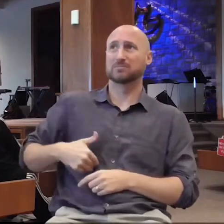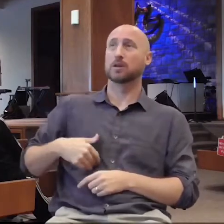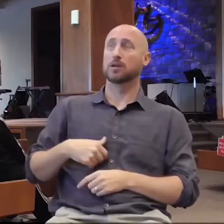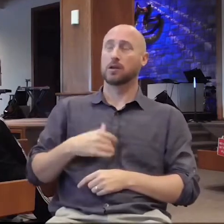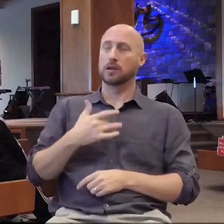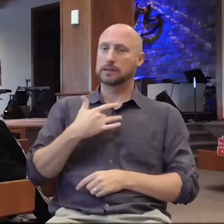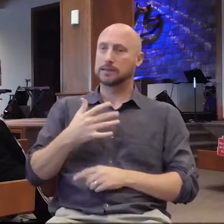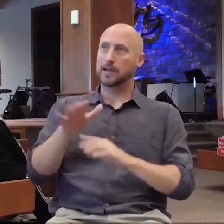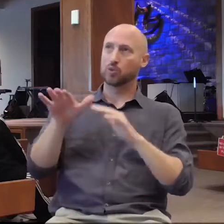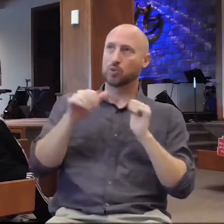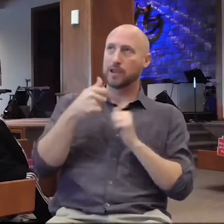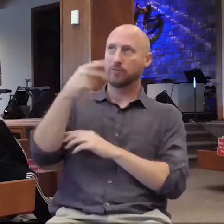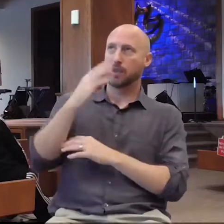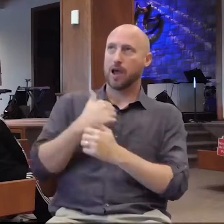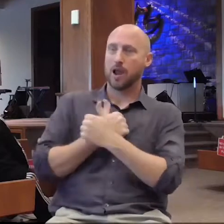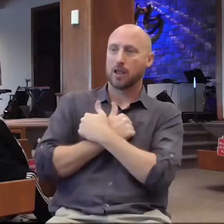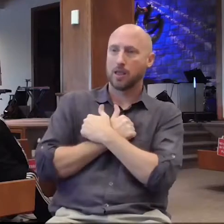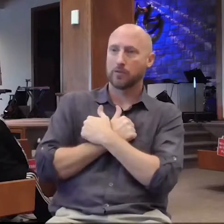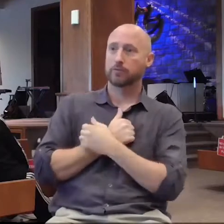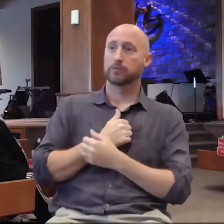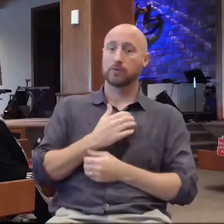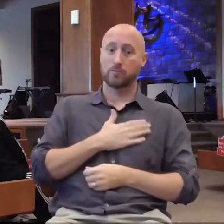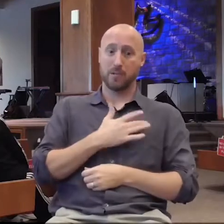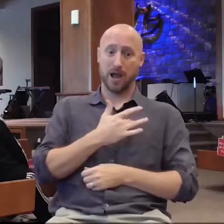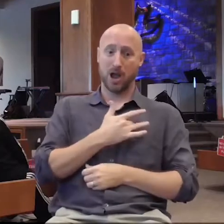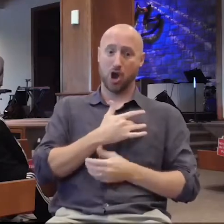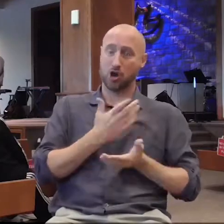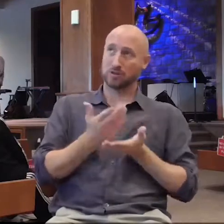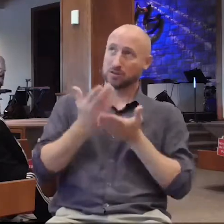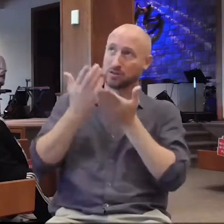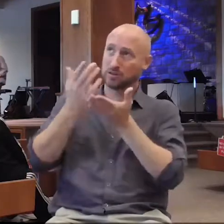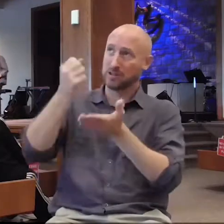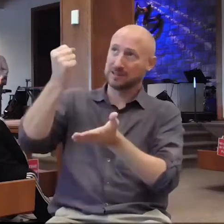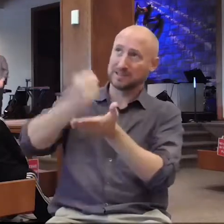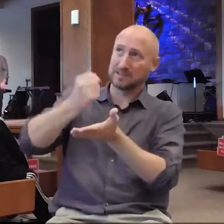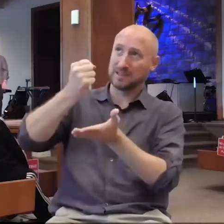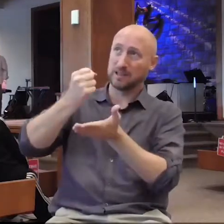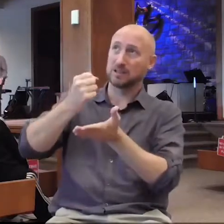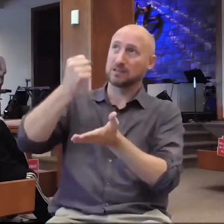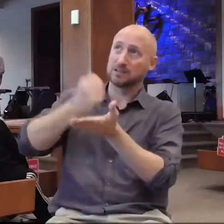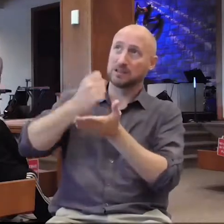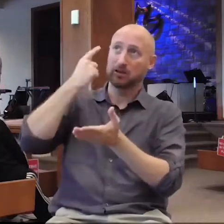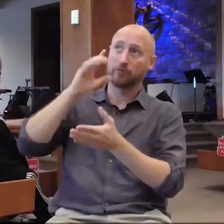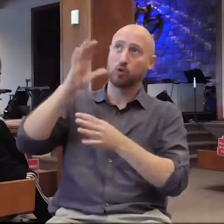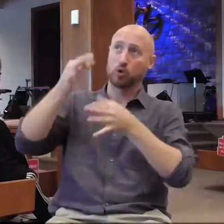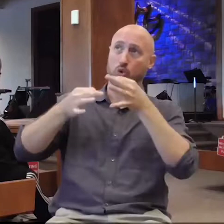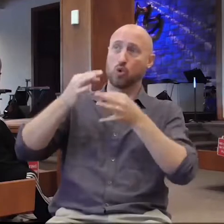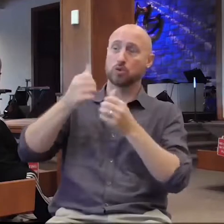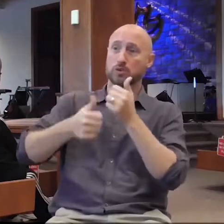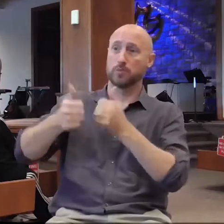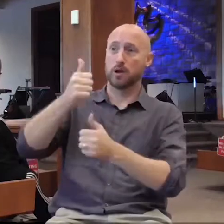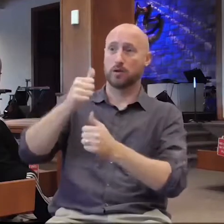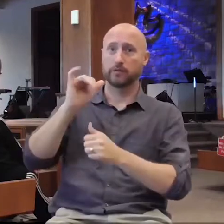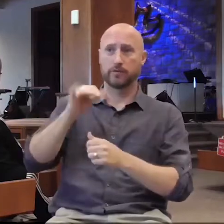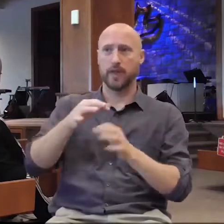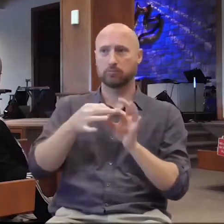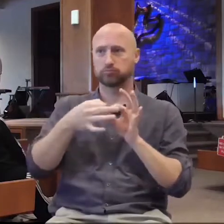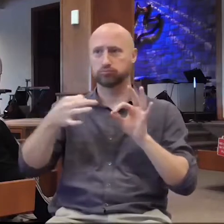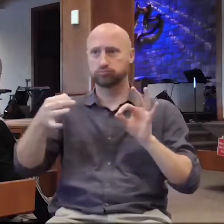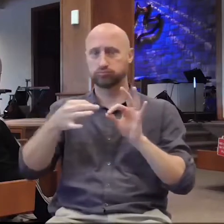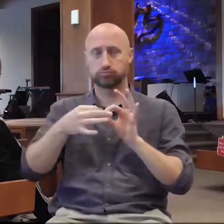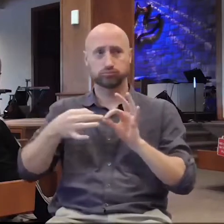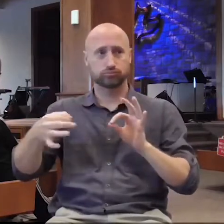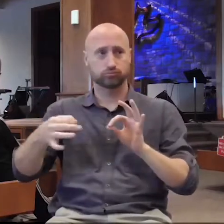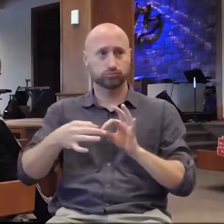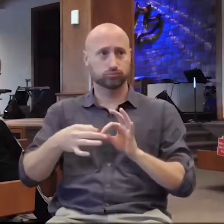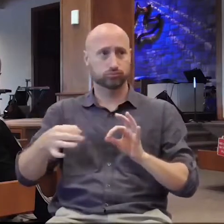love. Here's my heart, O take and seal it. Seal it for thy courts above.